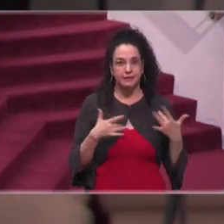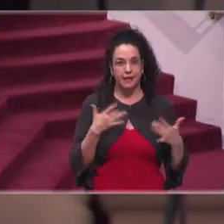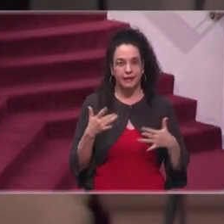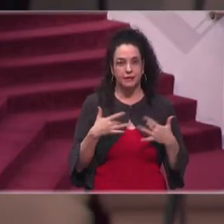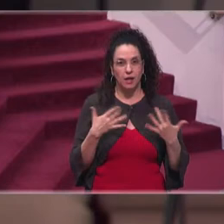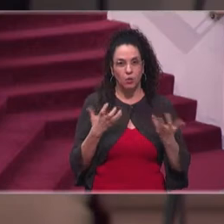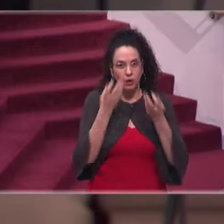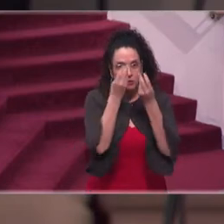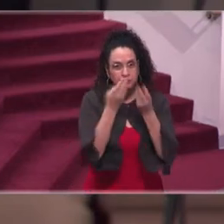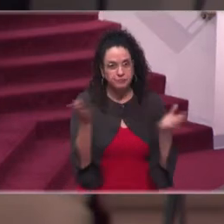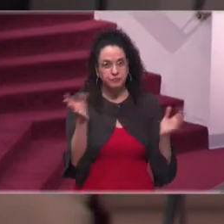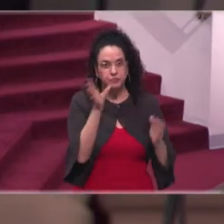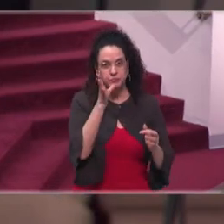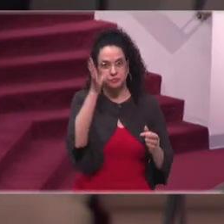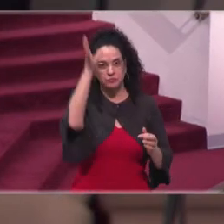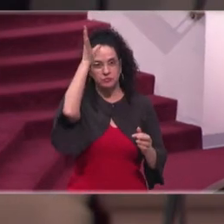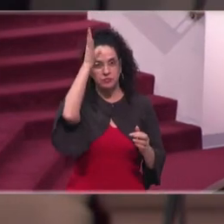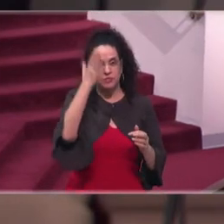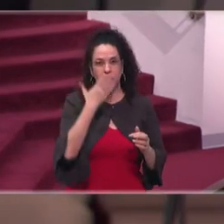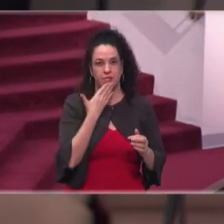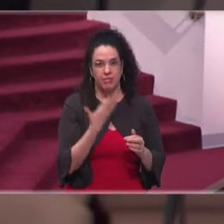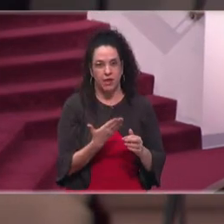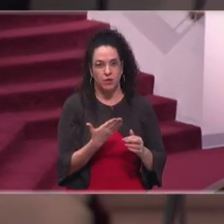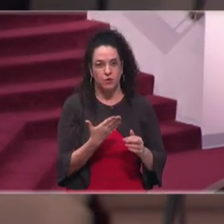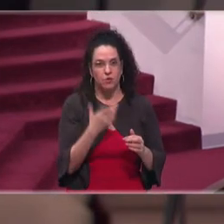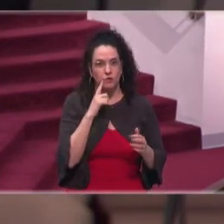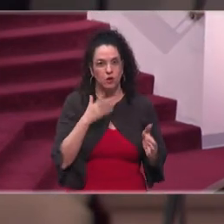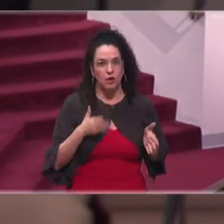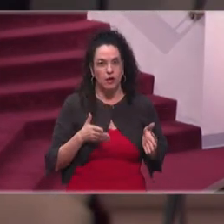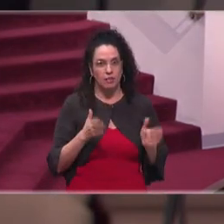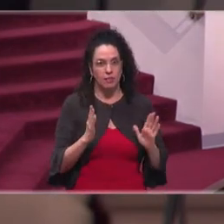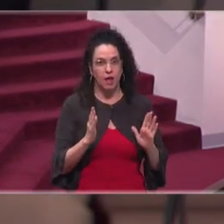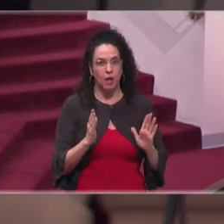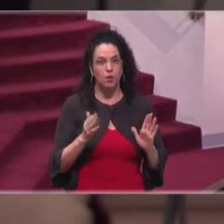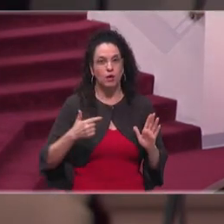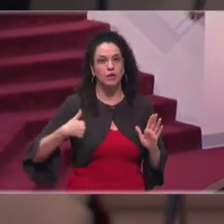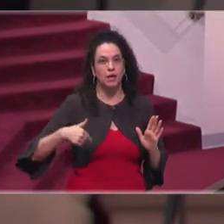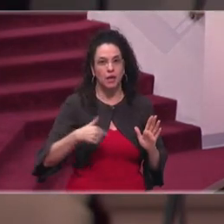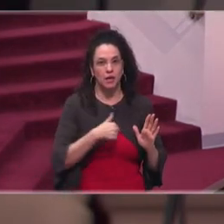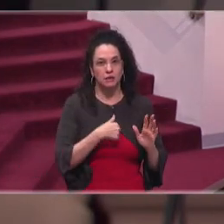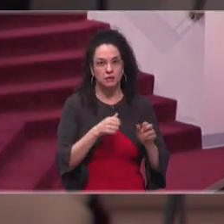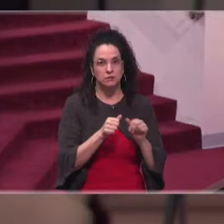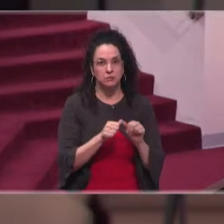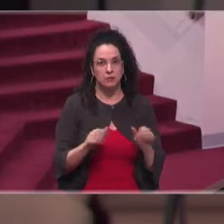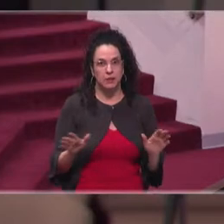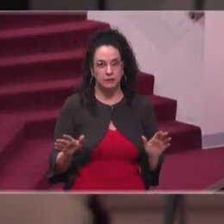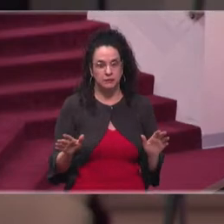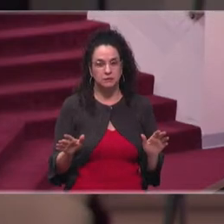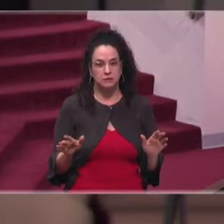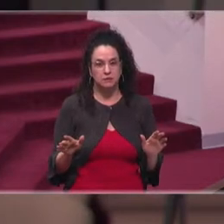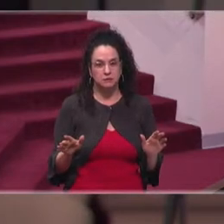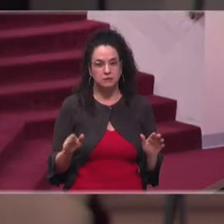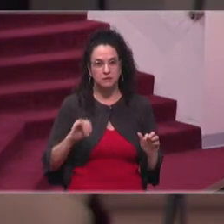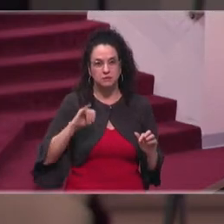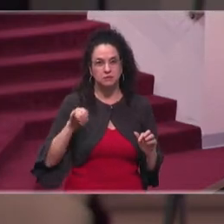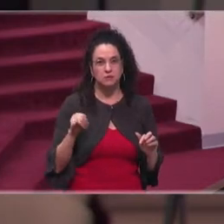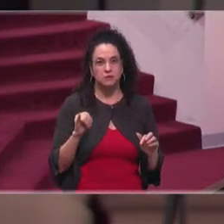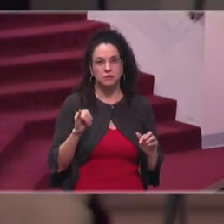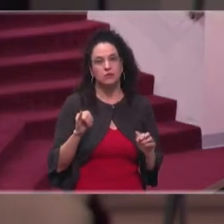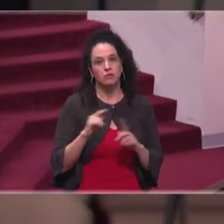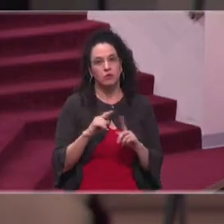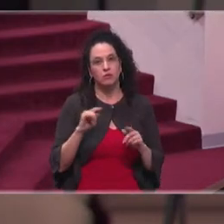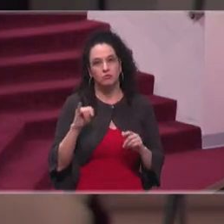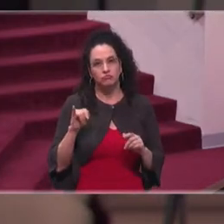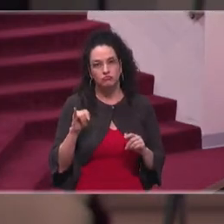parents, thank you for allowing us again to be blessed by Jules and by